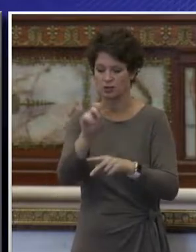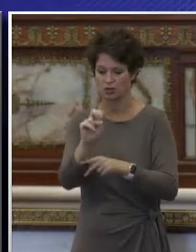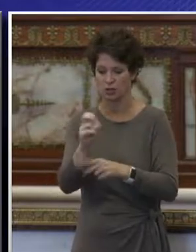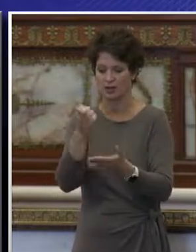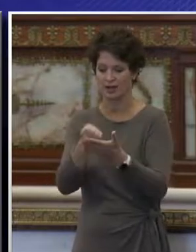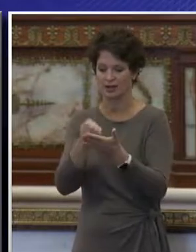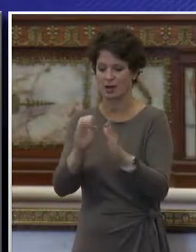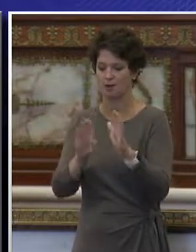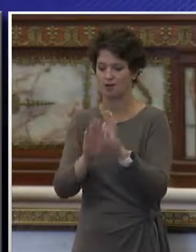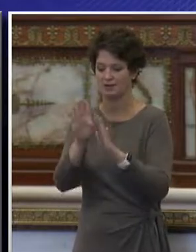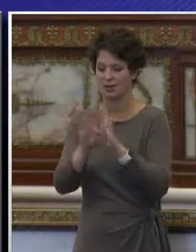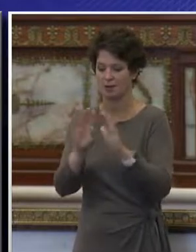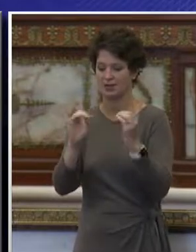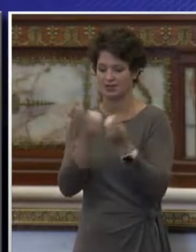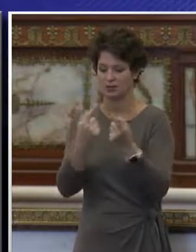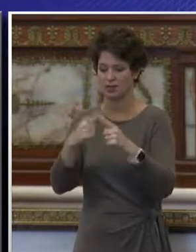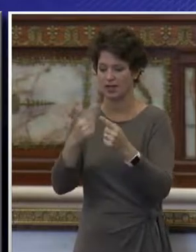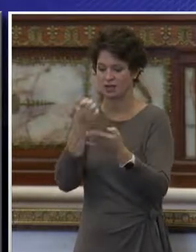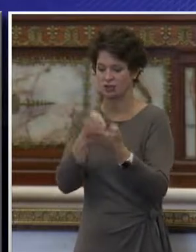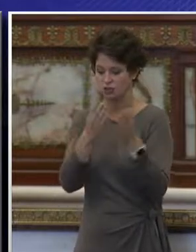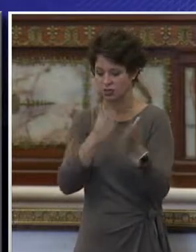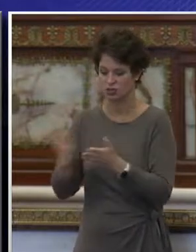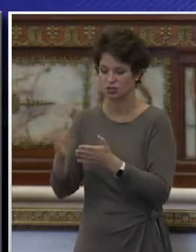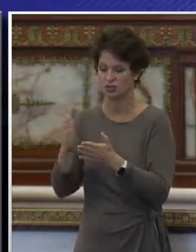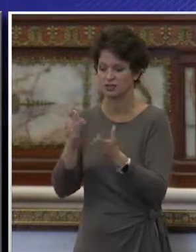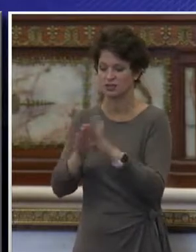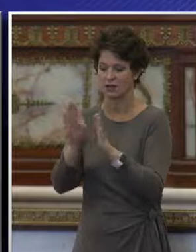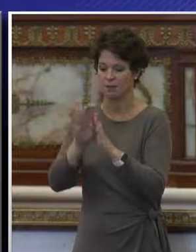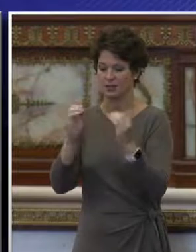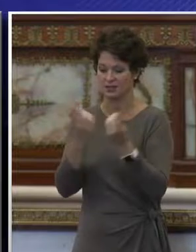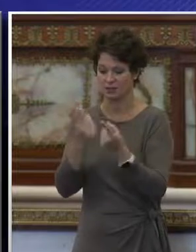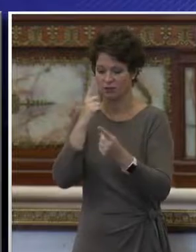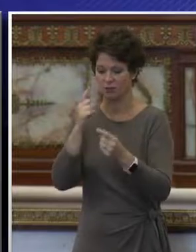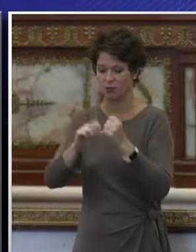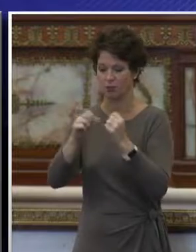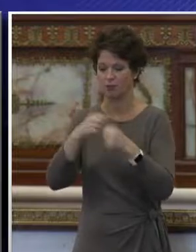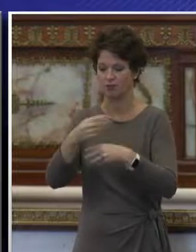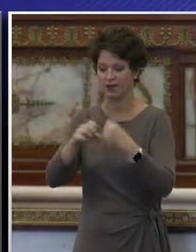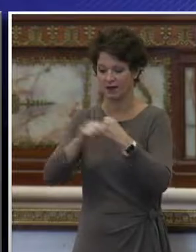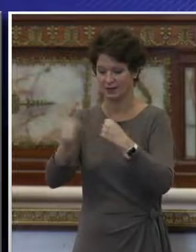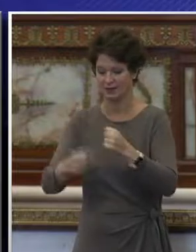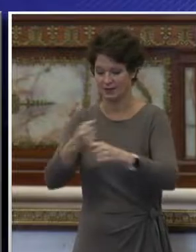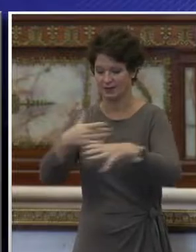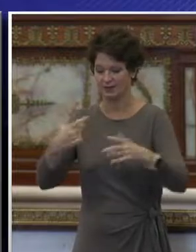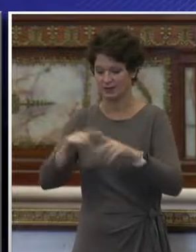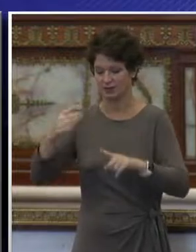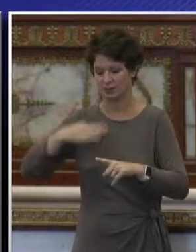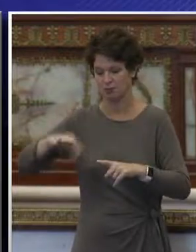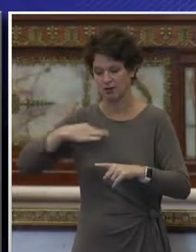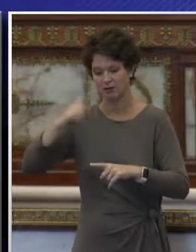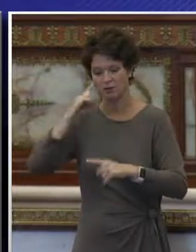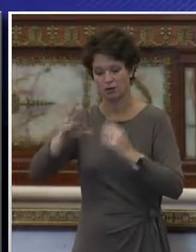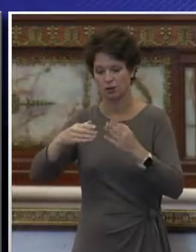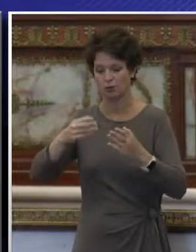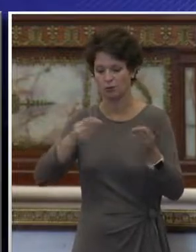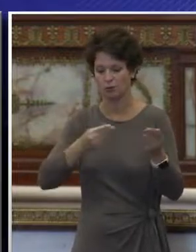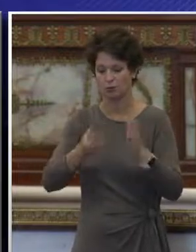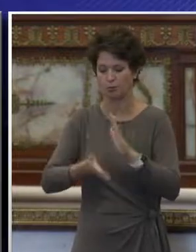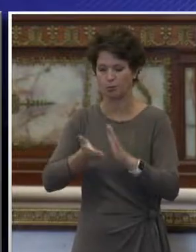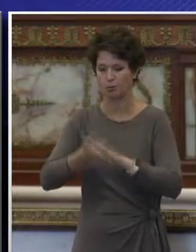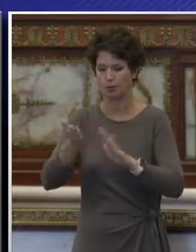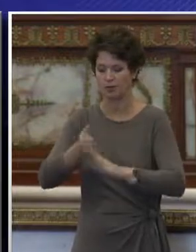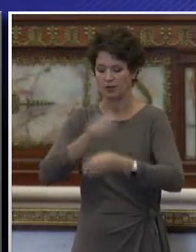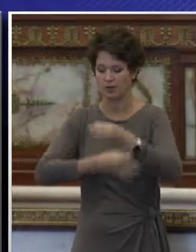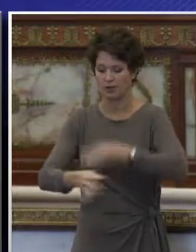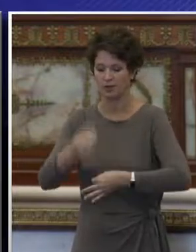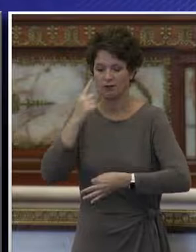Development District, and Strategic Development Area, to provide for additional extensions of certain benefits for the purpose of facilitating economic recovery from